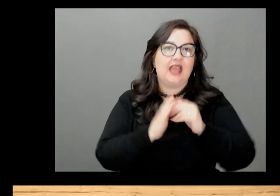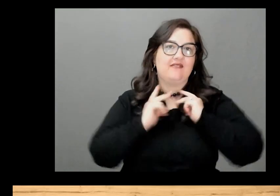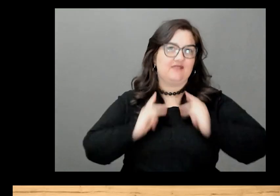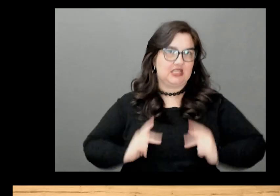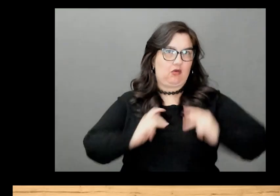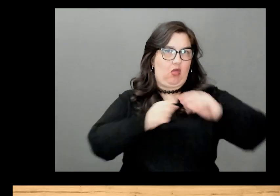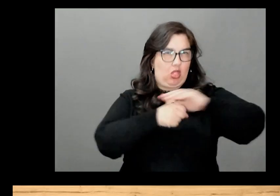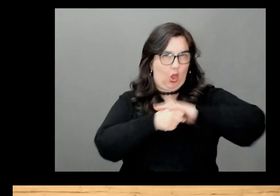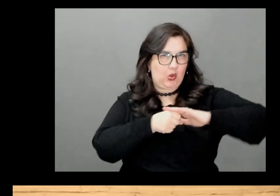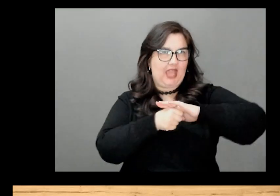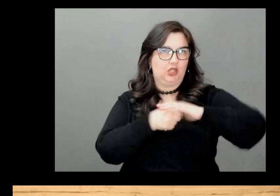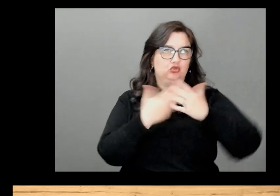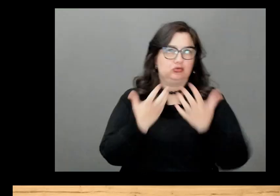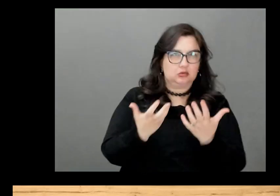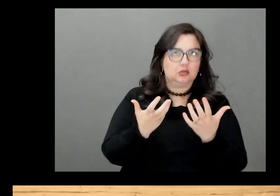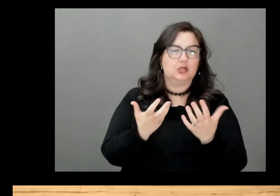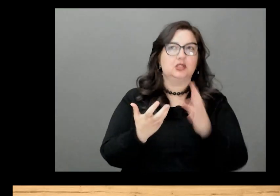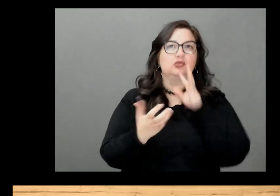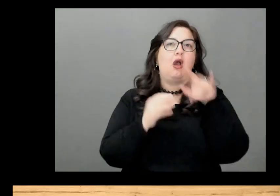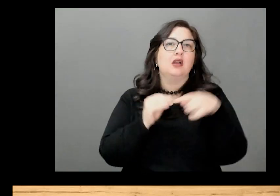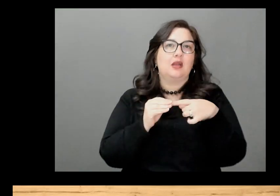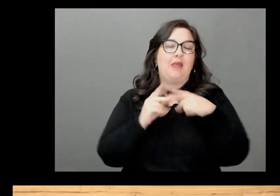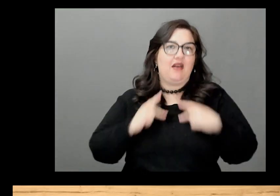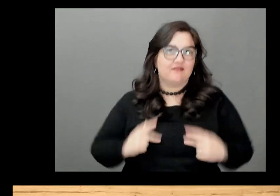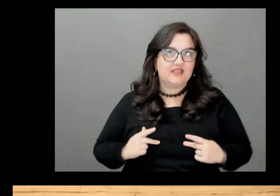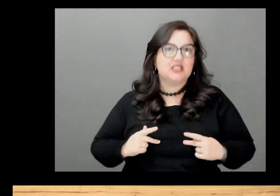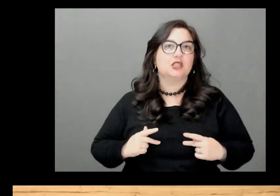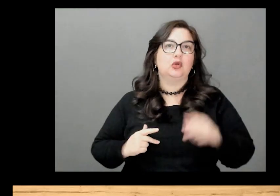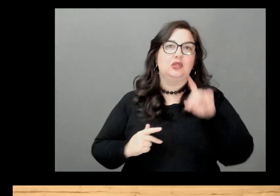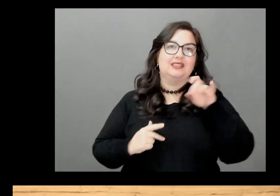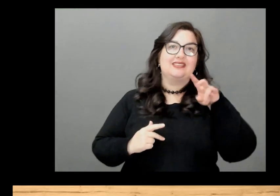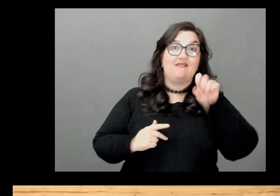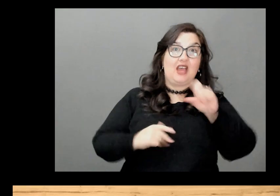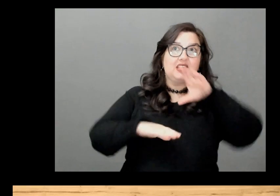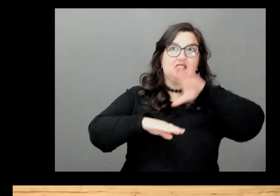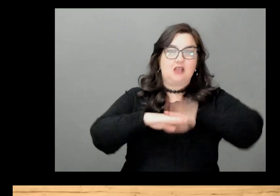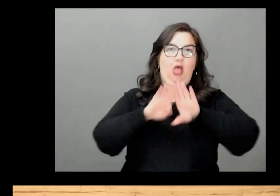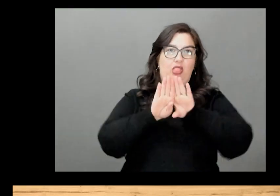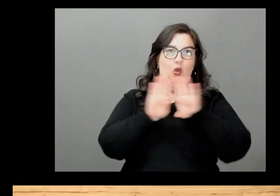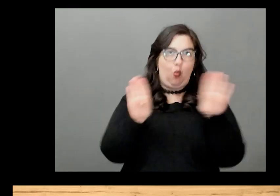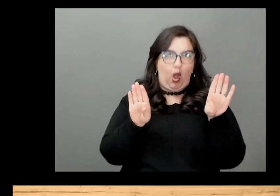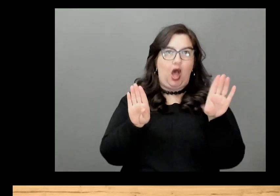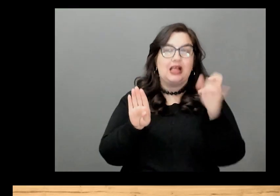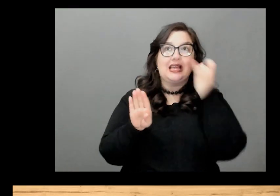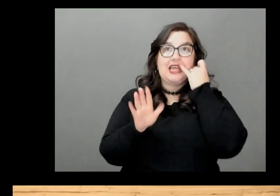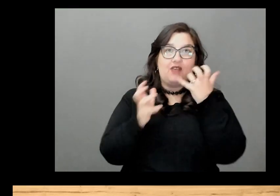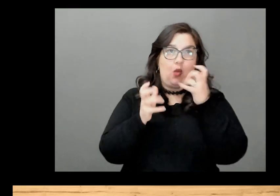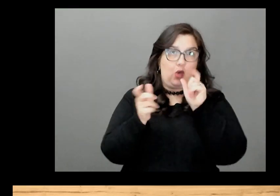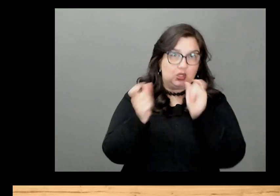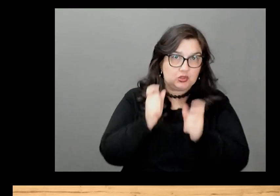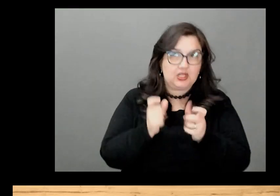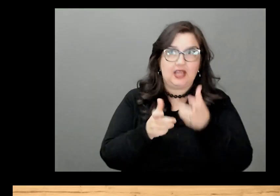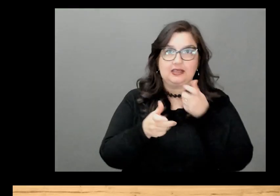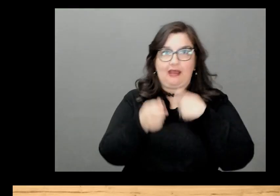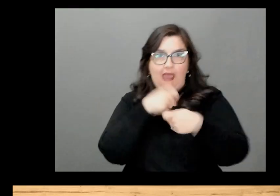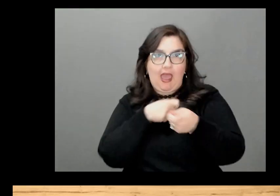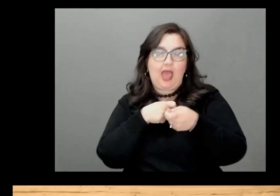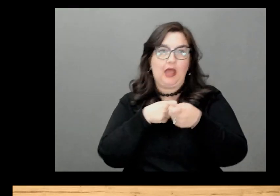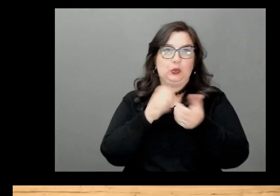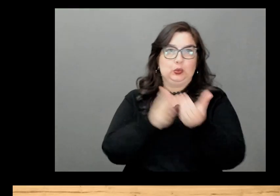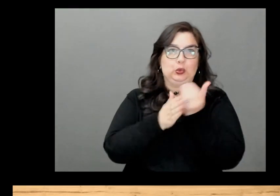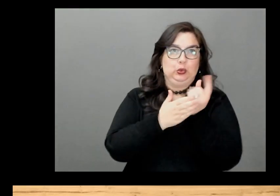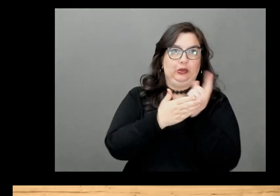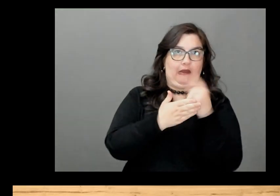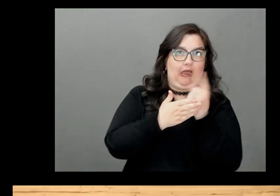and all these physical devices on the wall required physical layout. So if I want to change that, I want to add new gauge or a new